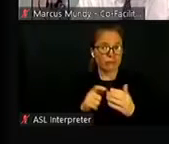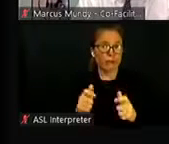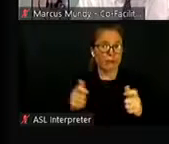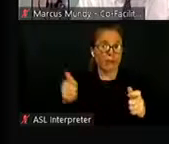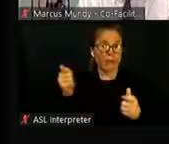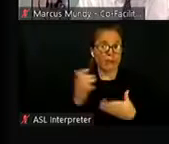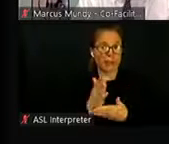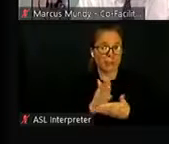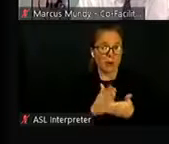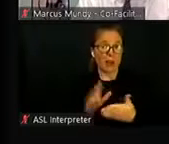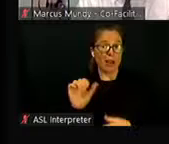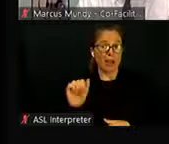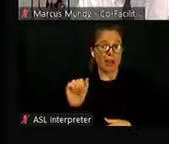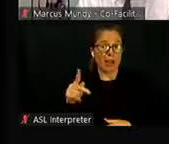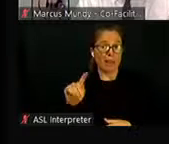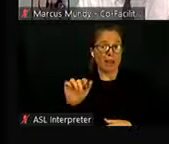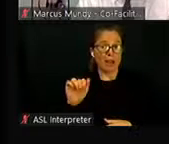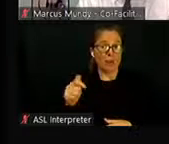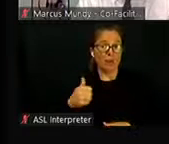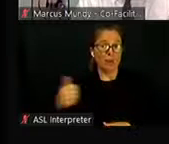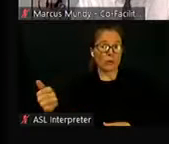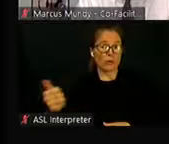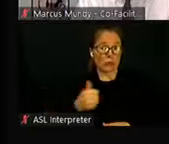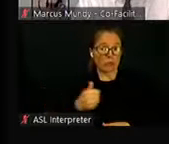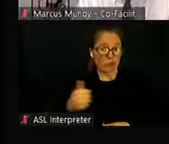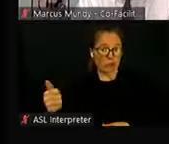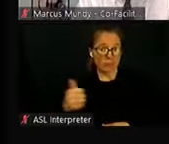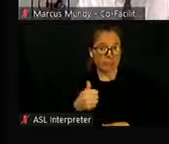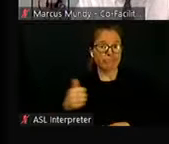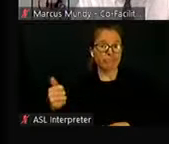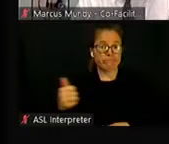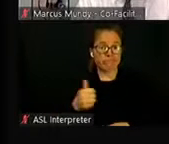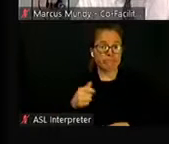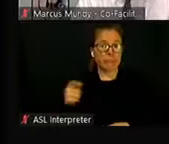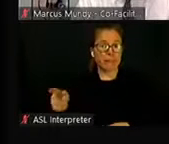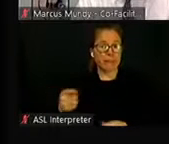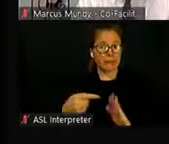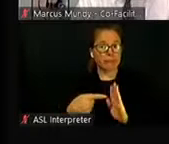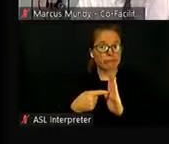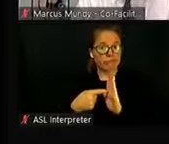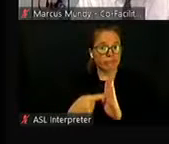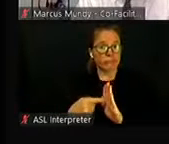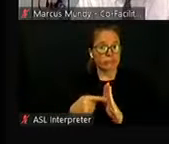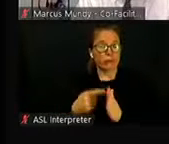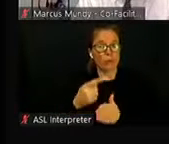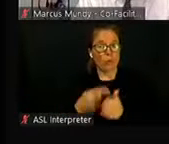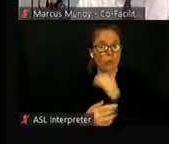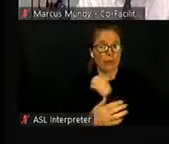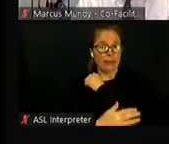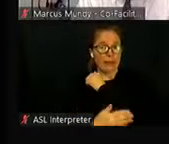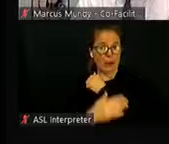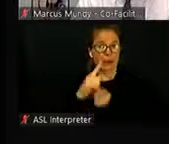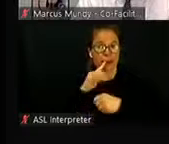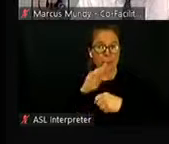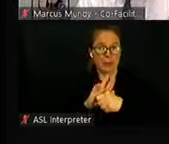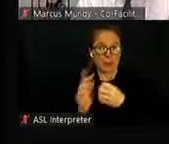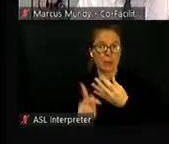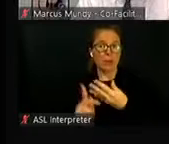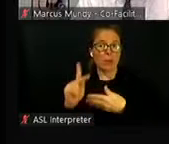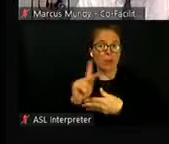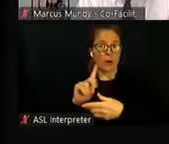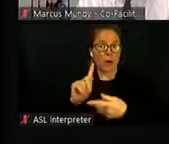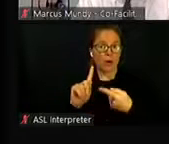of our capital is actually our transportation. So that is a part of the reflection of the county's commitment and priority to